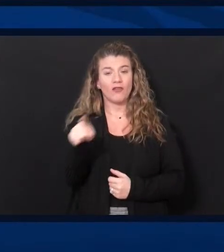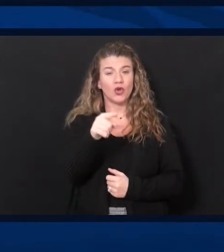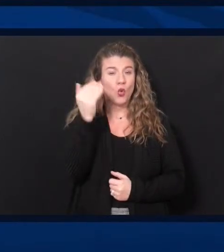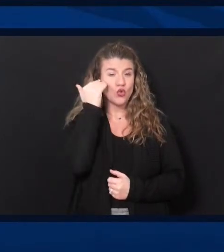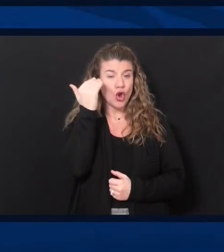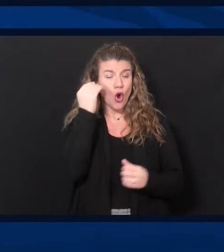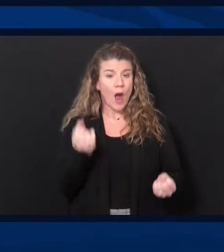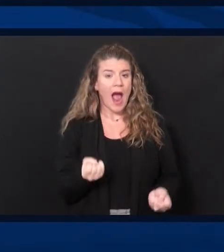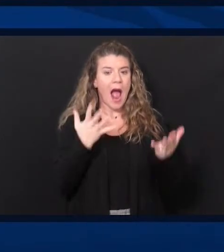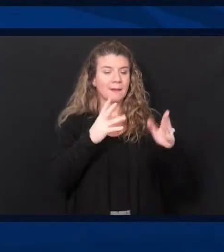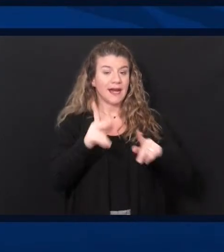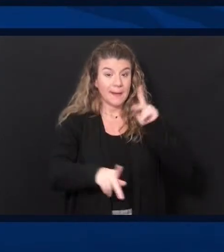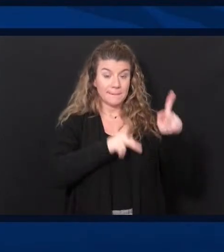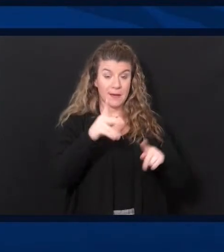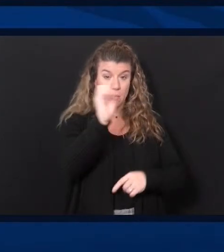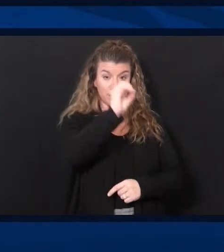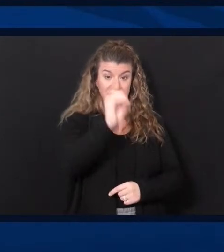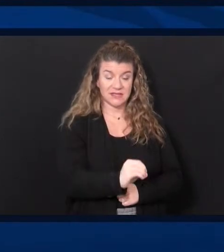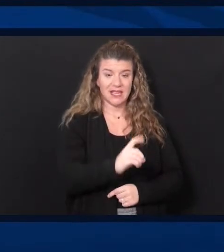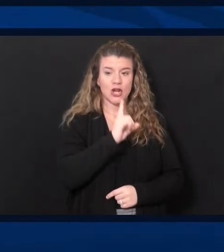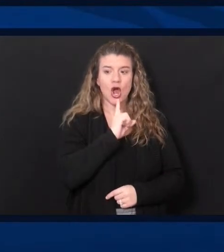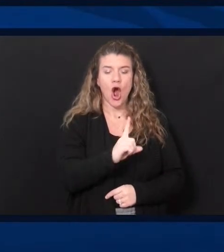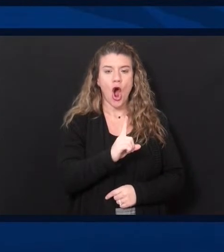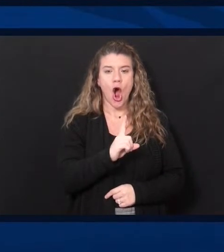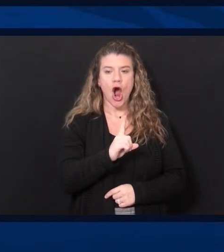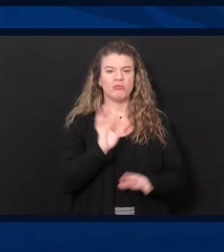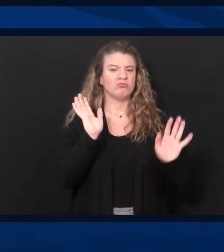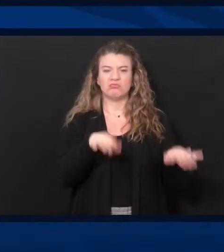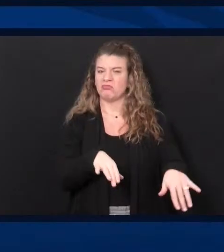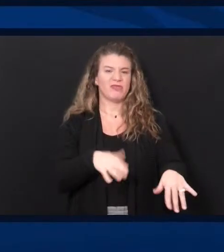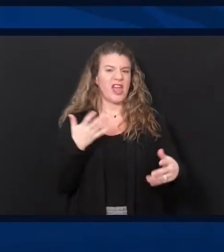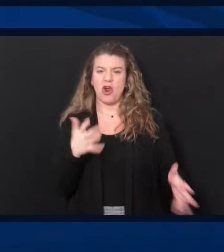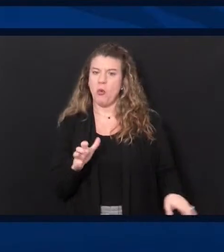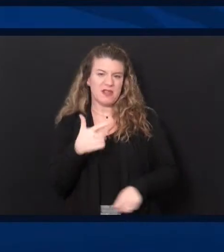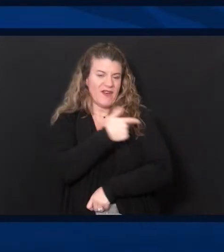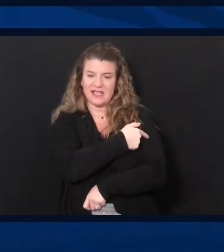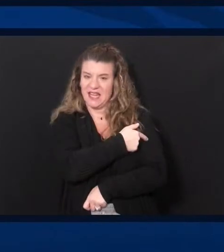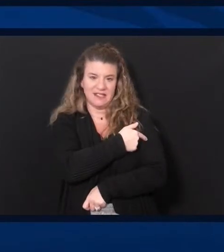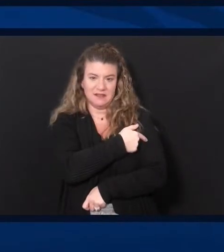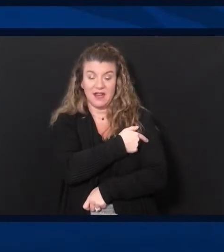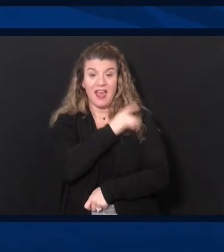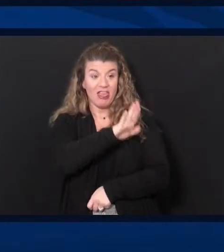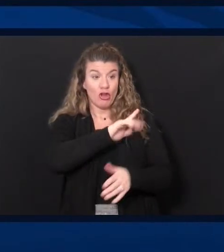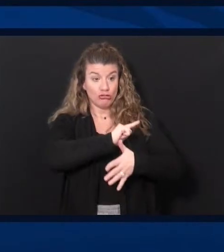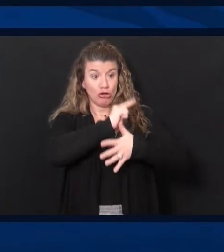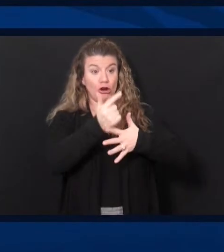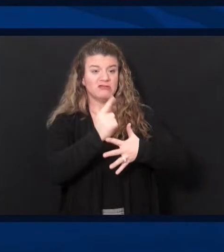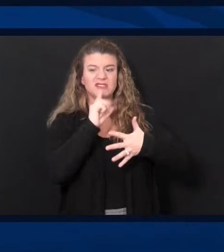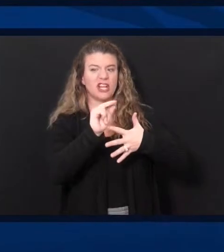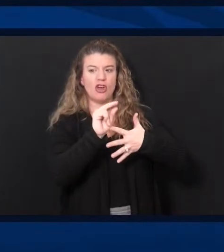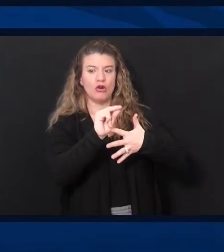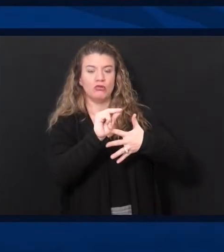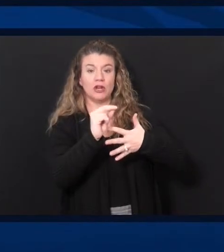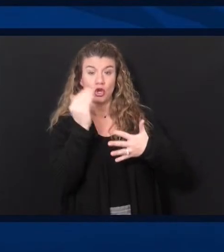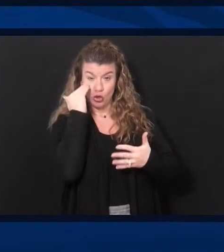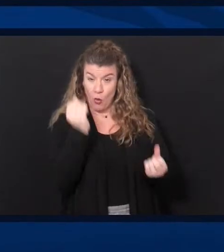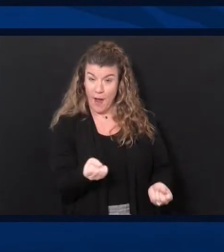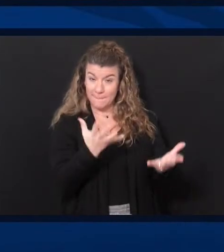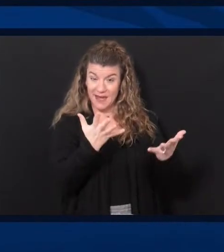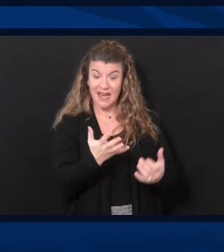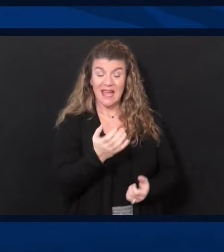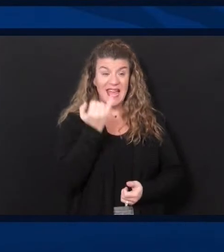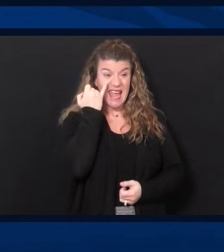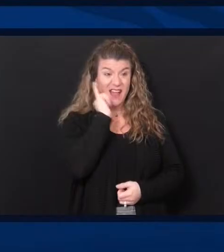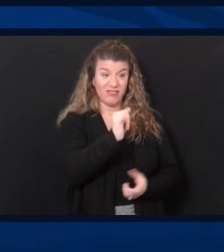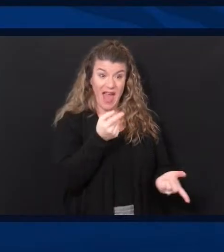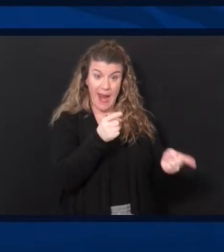percentage basis are passing on their opportunity to get the vaccine. And in those cases, does the